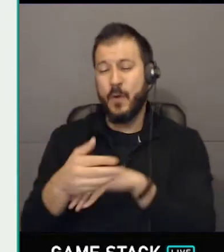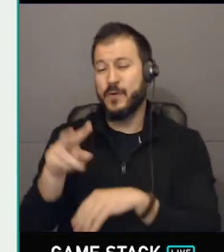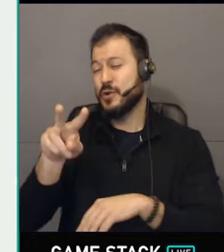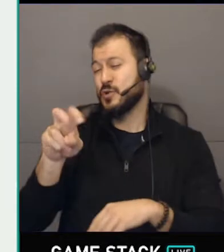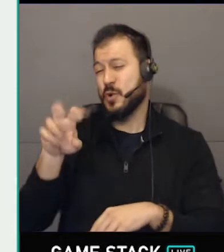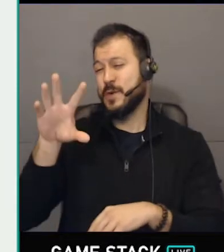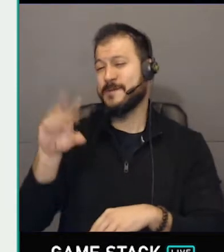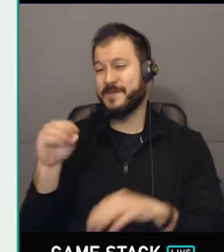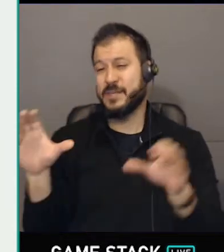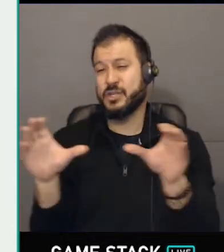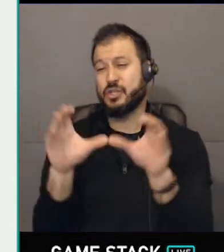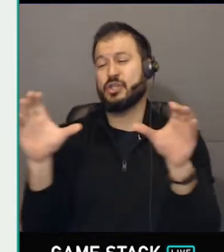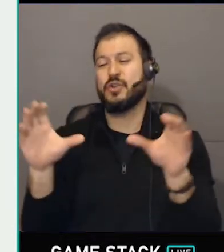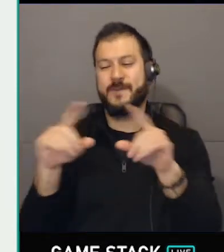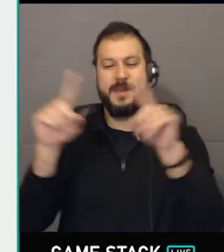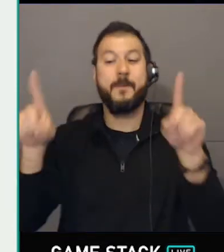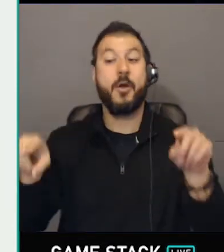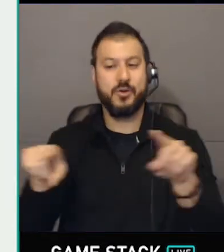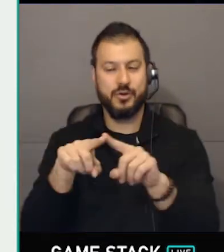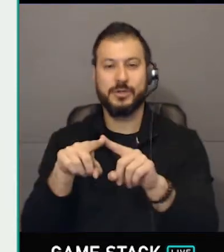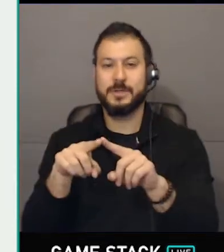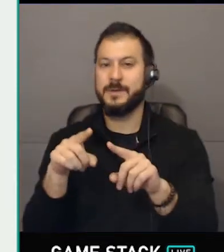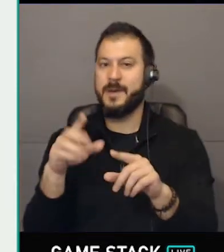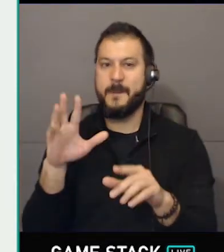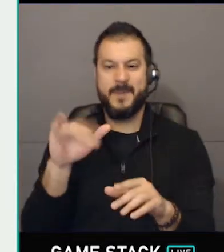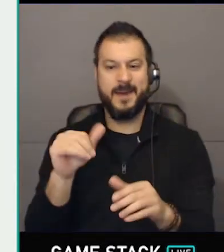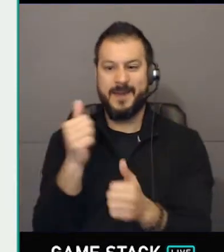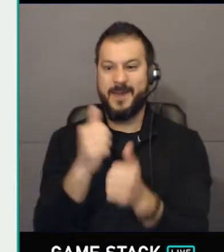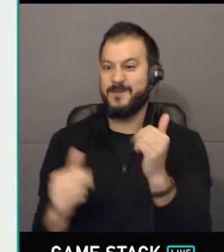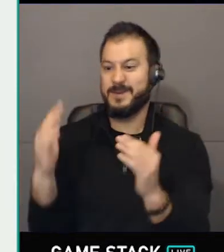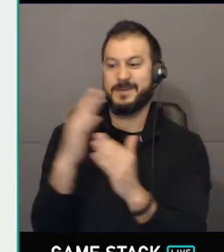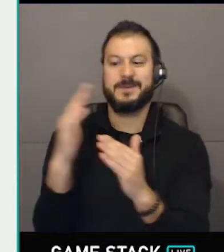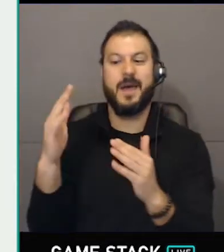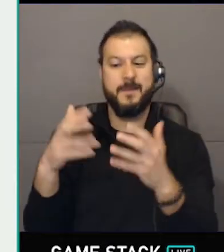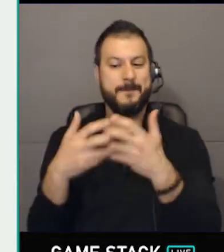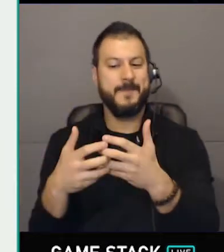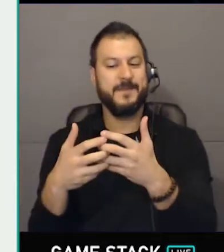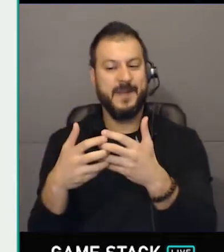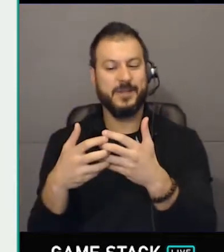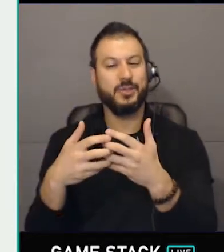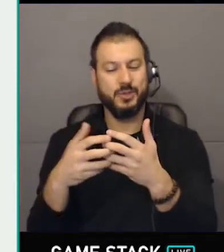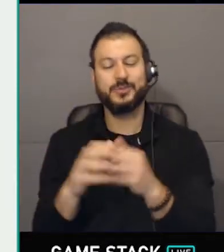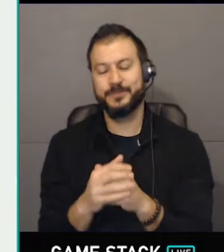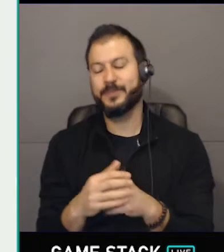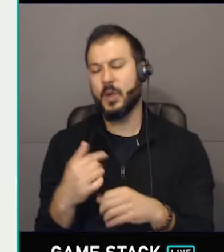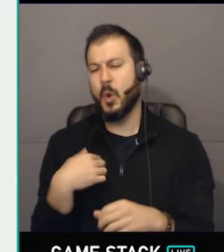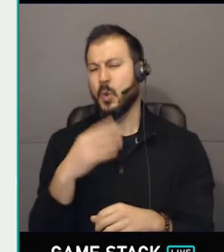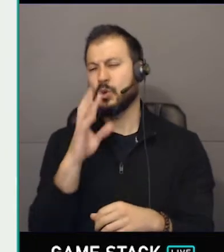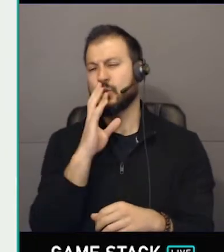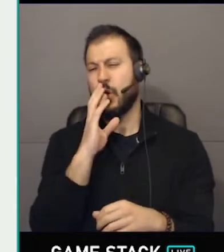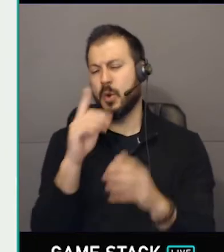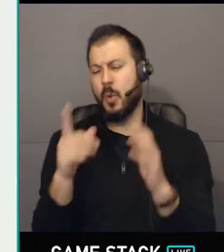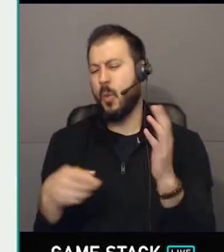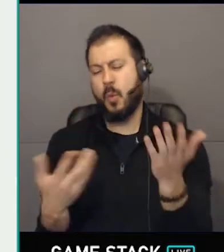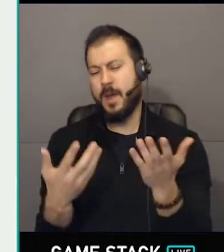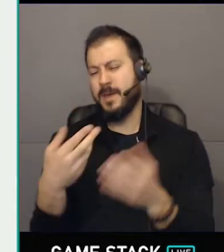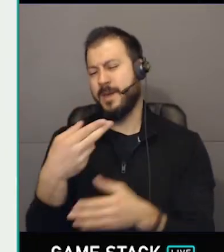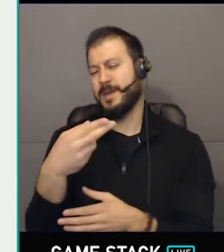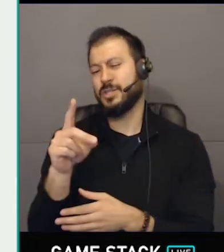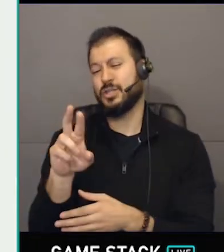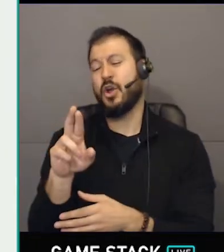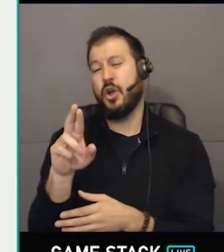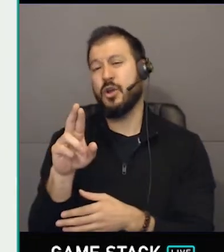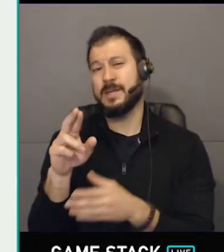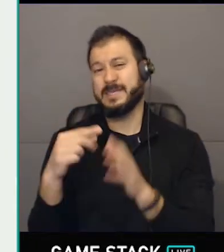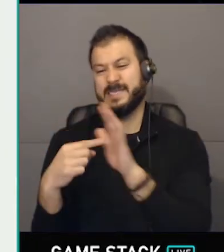monitors from every top PC and monitor manufacturer. I'll talk more about what display HDR means for you later in the